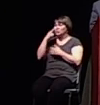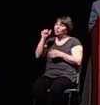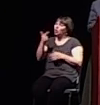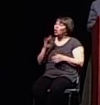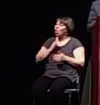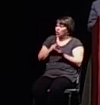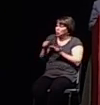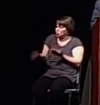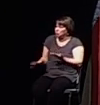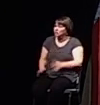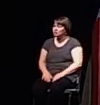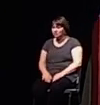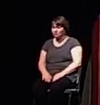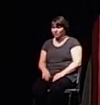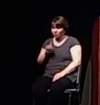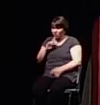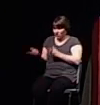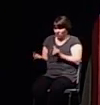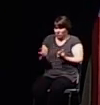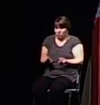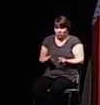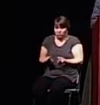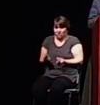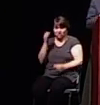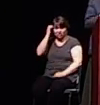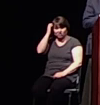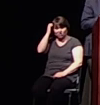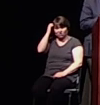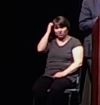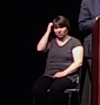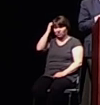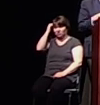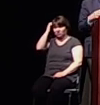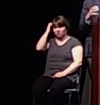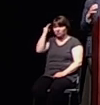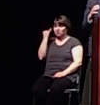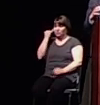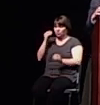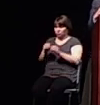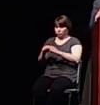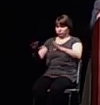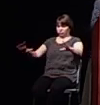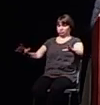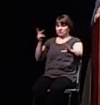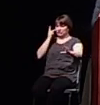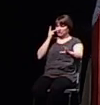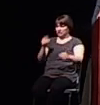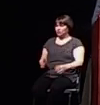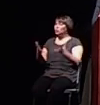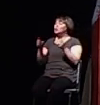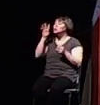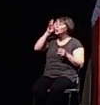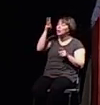students. What we're essentially doing, if you look at everything from a broad scope, is we're creating an